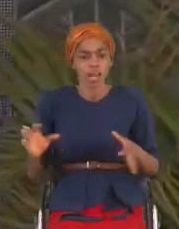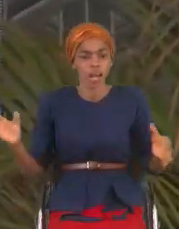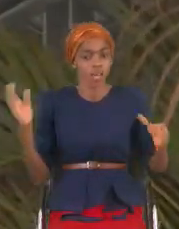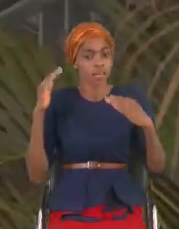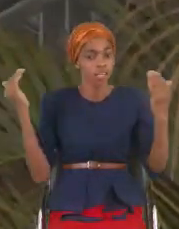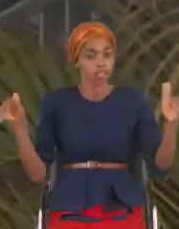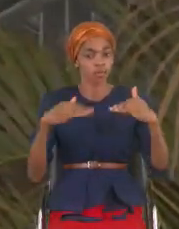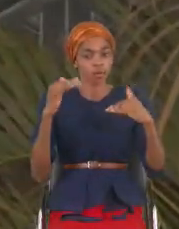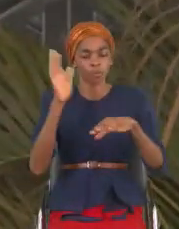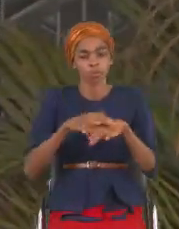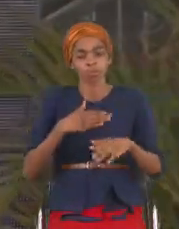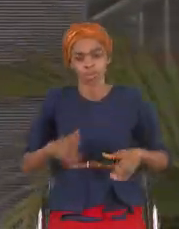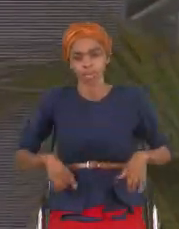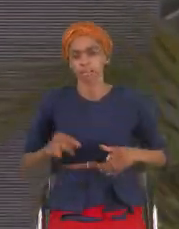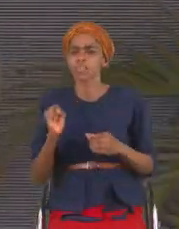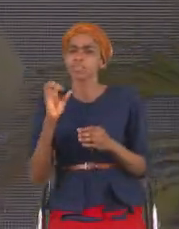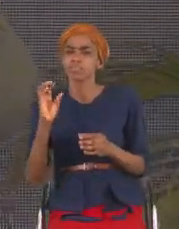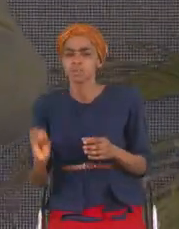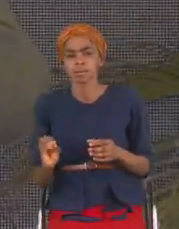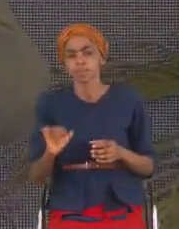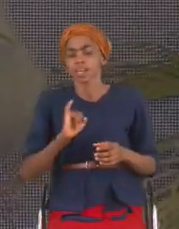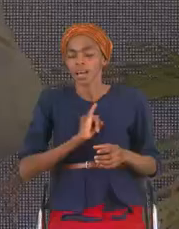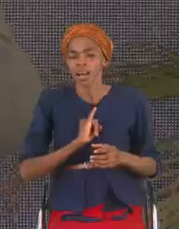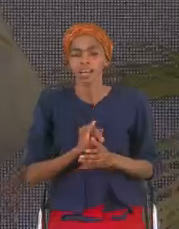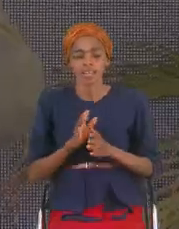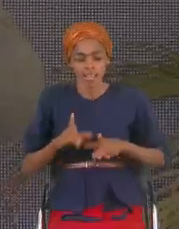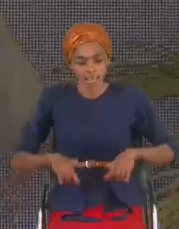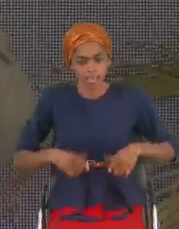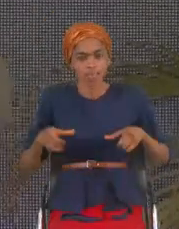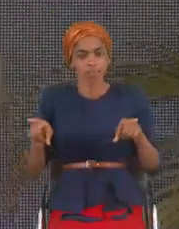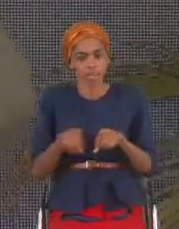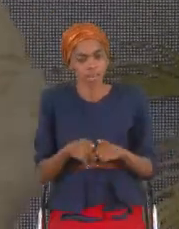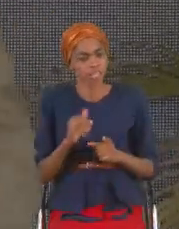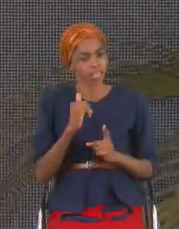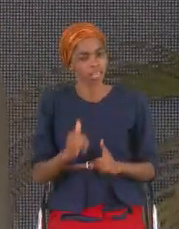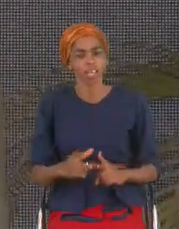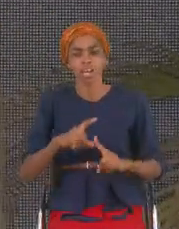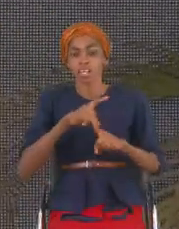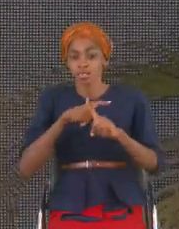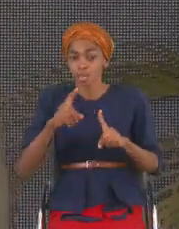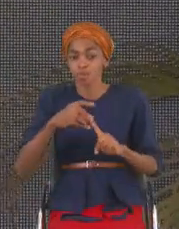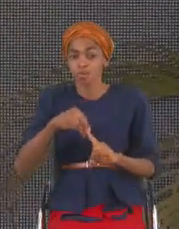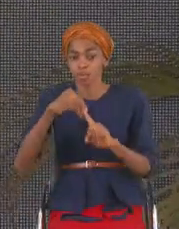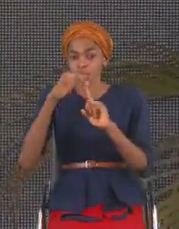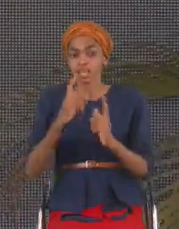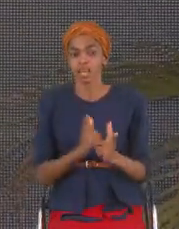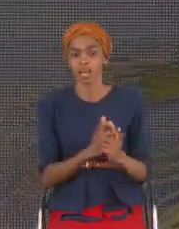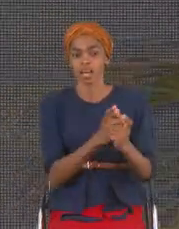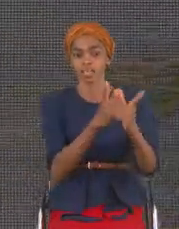my life, and therefore I live like a distinguished athlete.